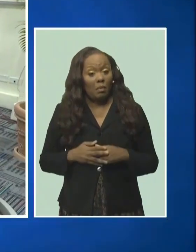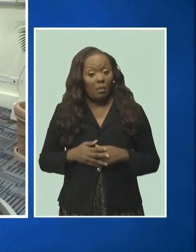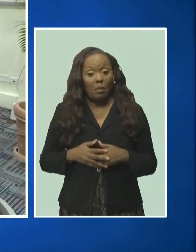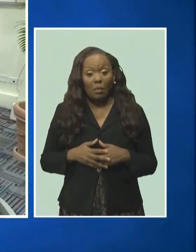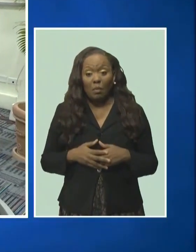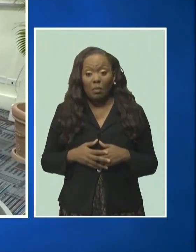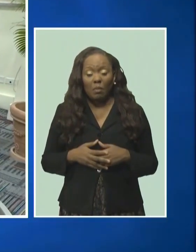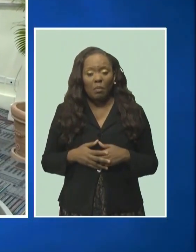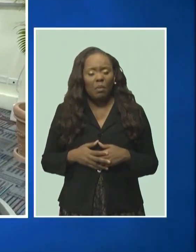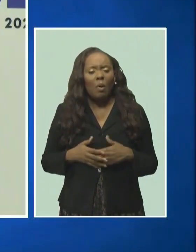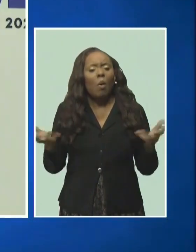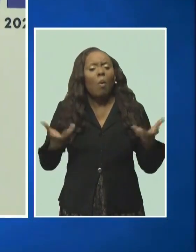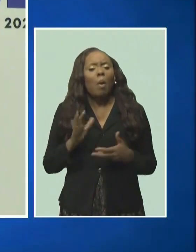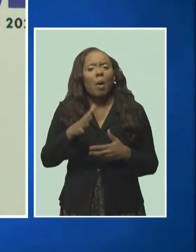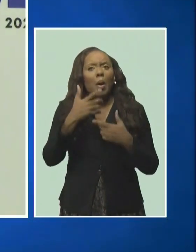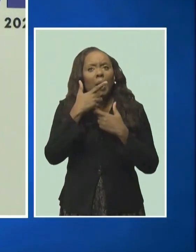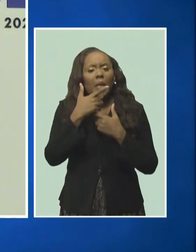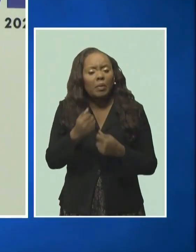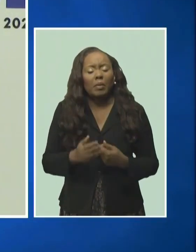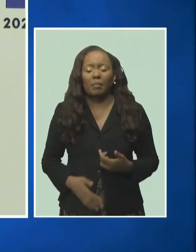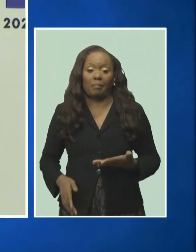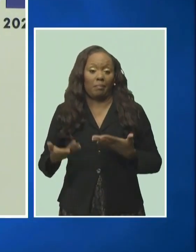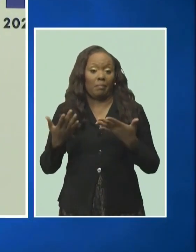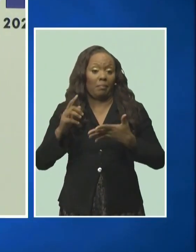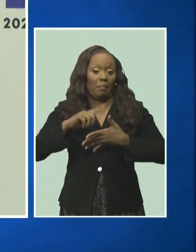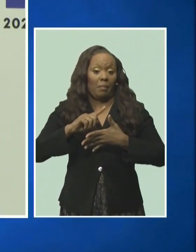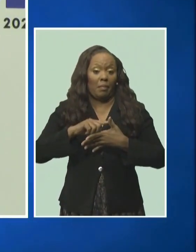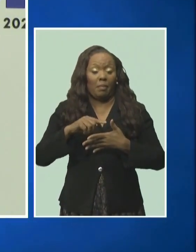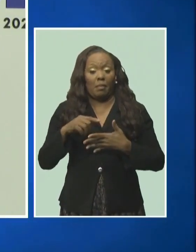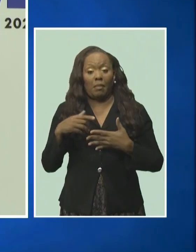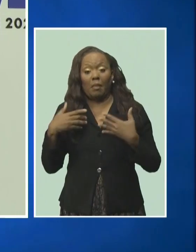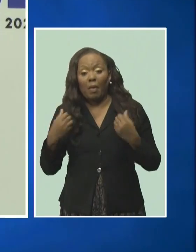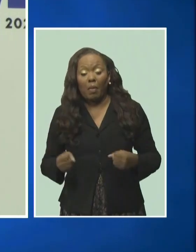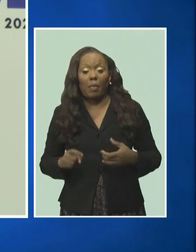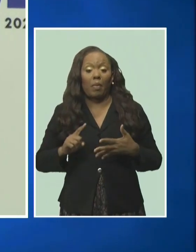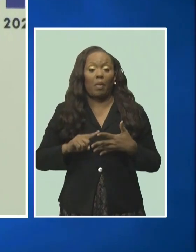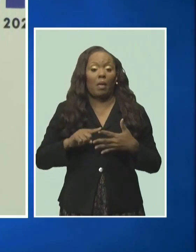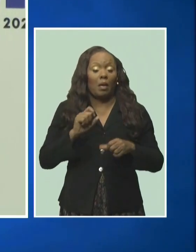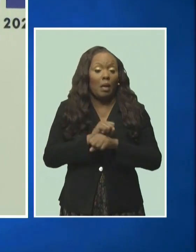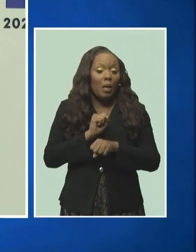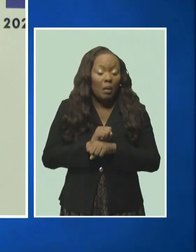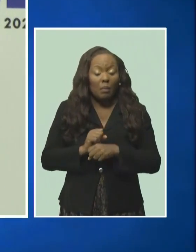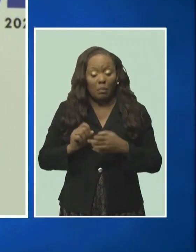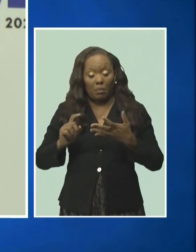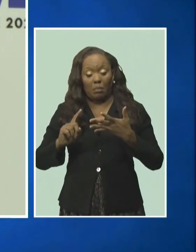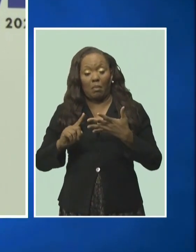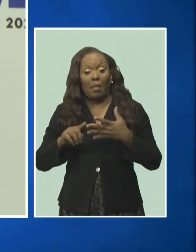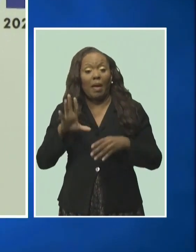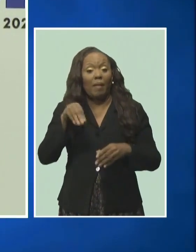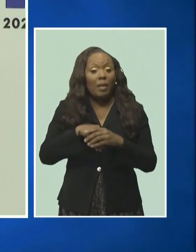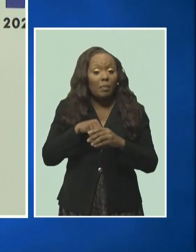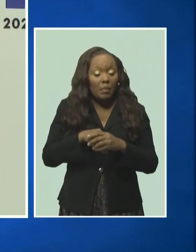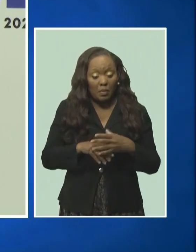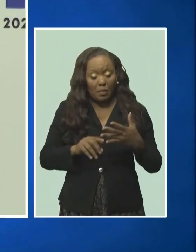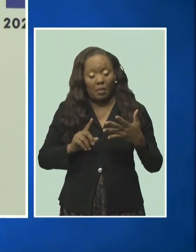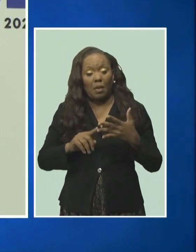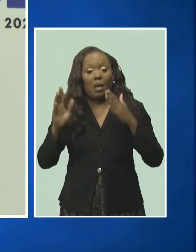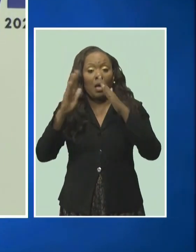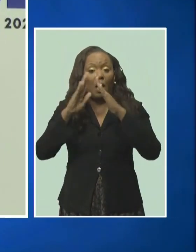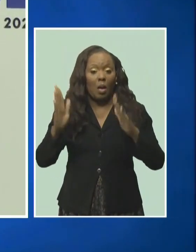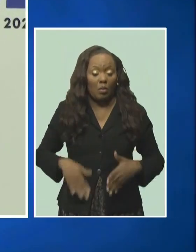have been developed in conjunction with leading industry experts from IBM, from Microsoft, Meta, and others. And